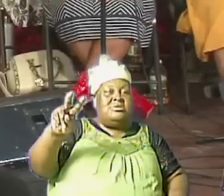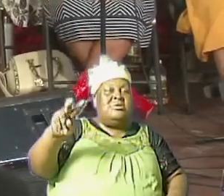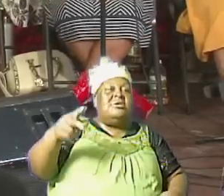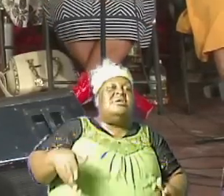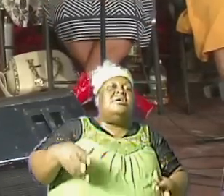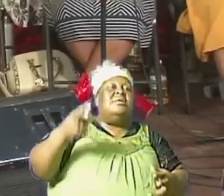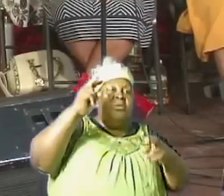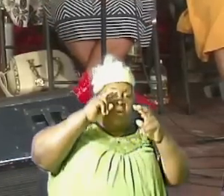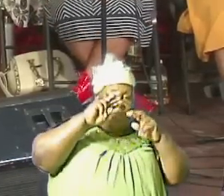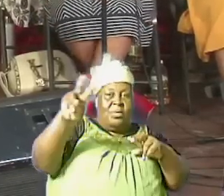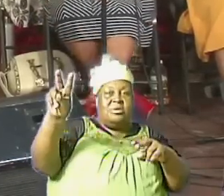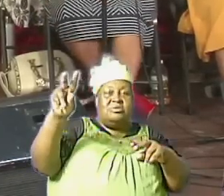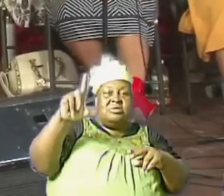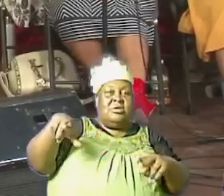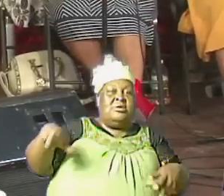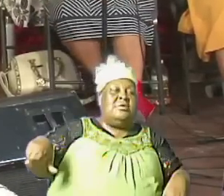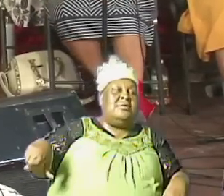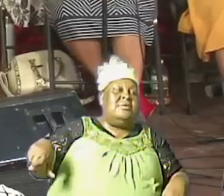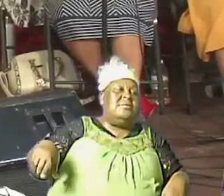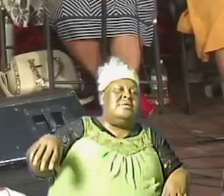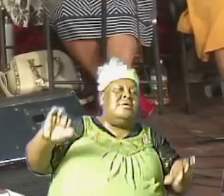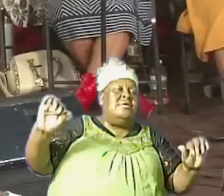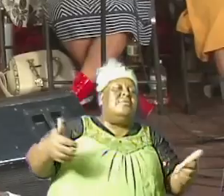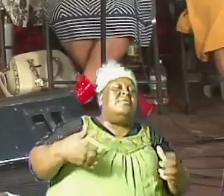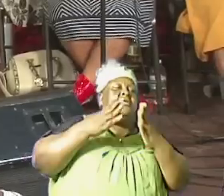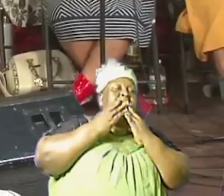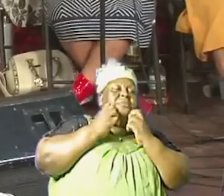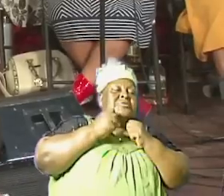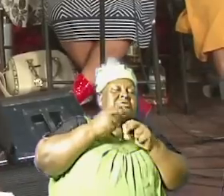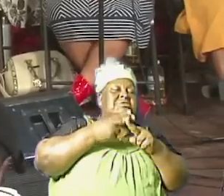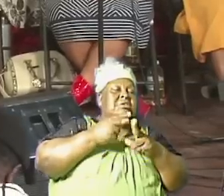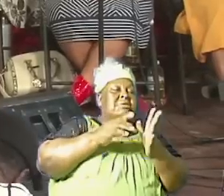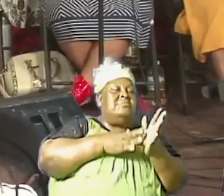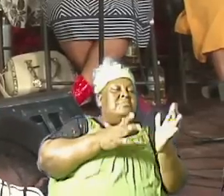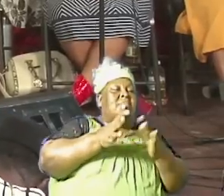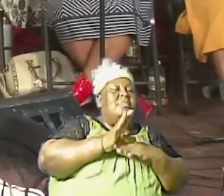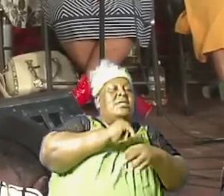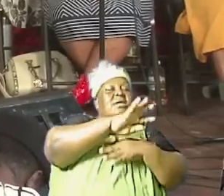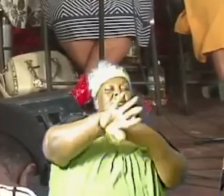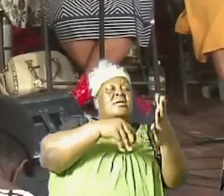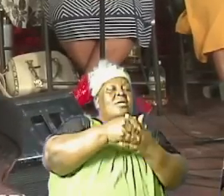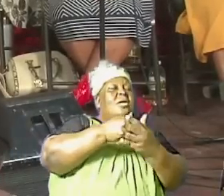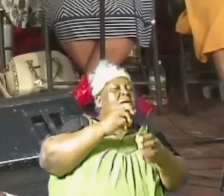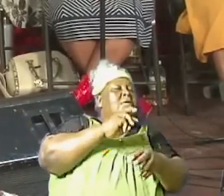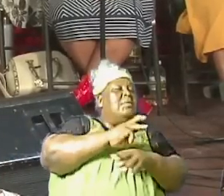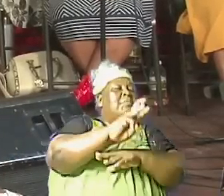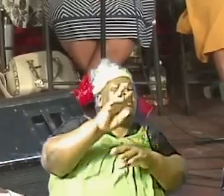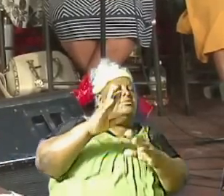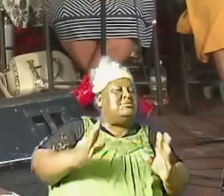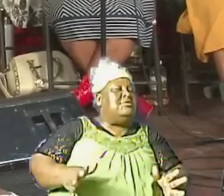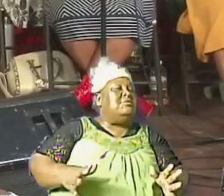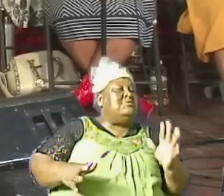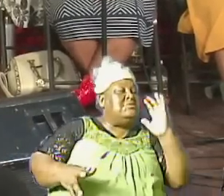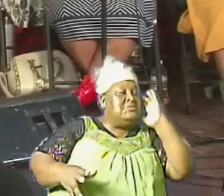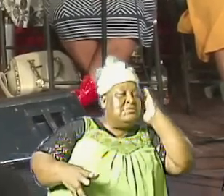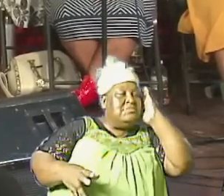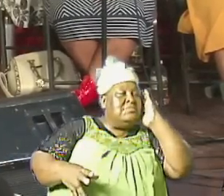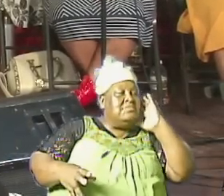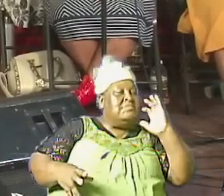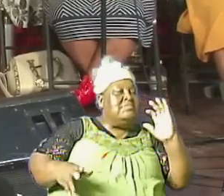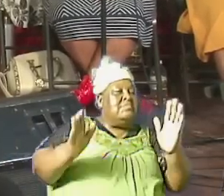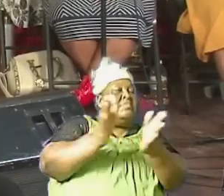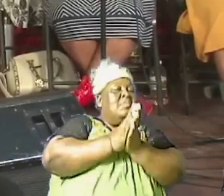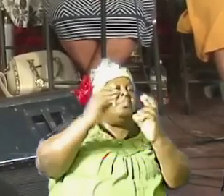want you to know I greet you in the precious name of the Lord Jesus to all the ministers here. Amen. Praise